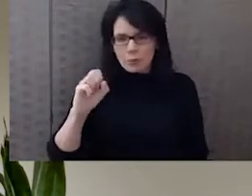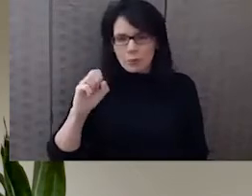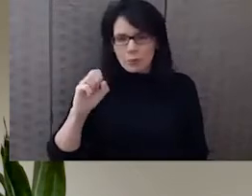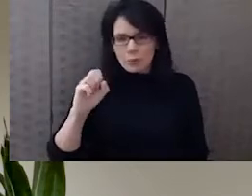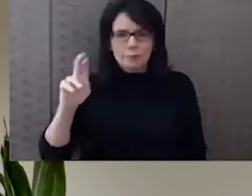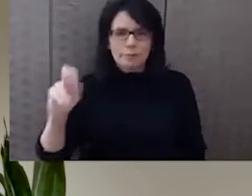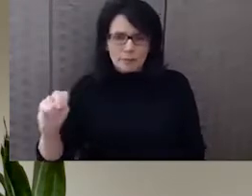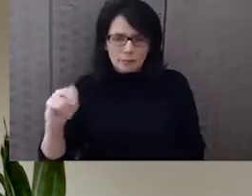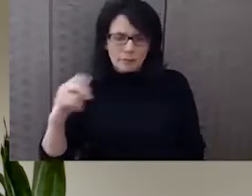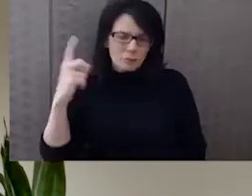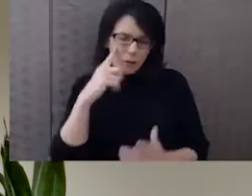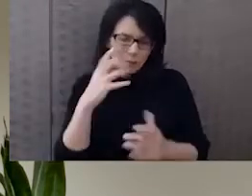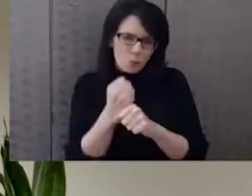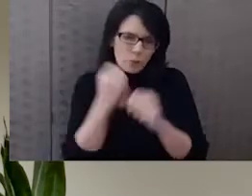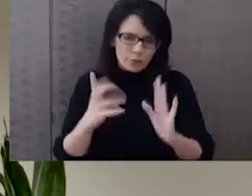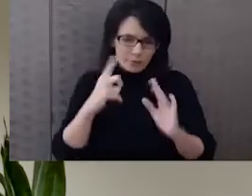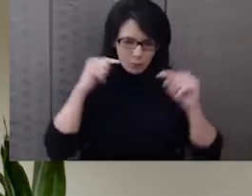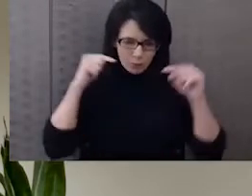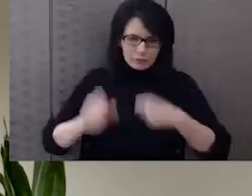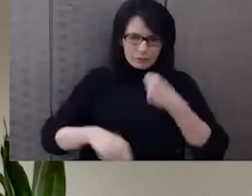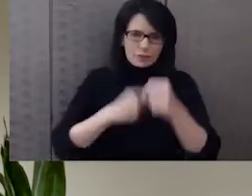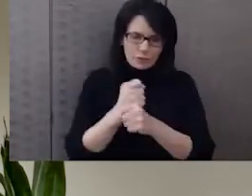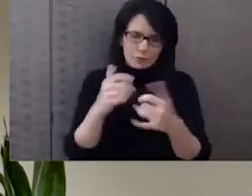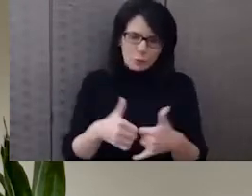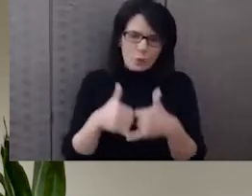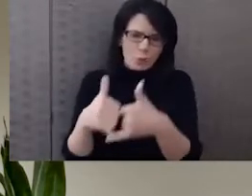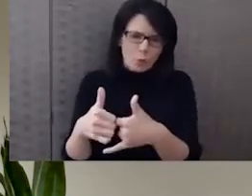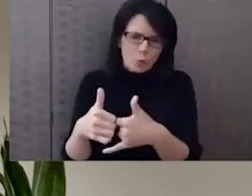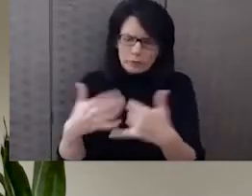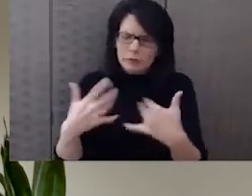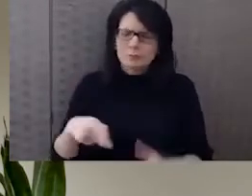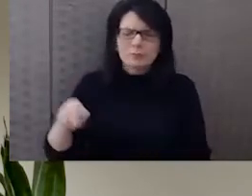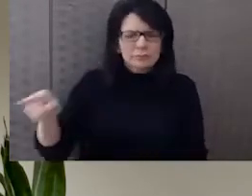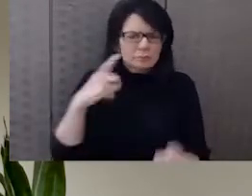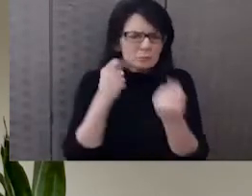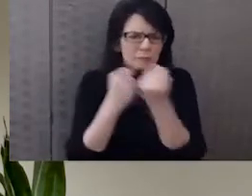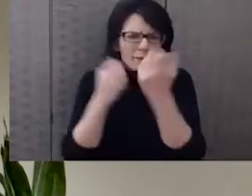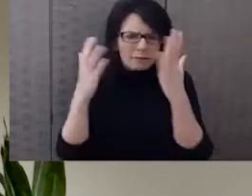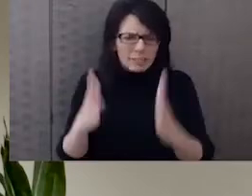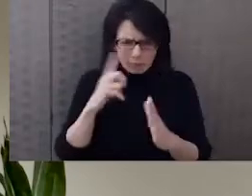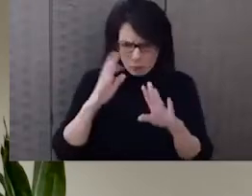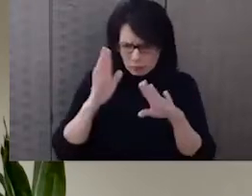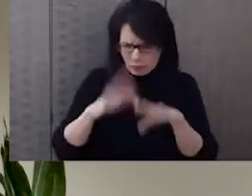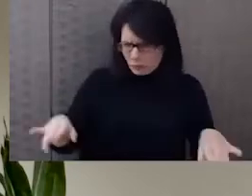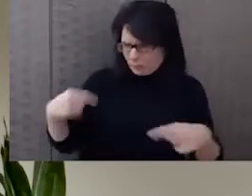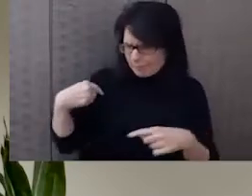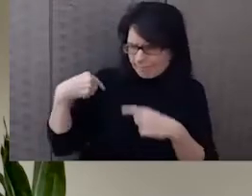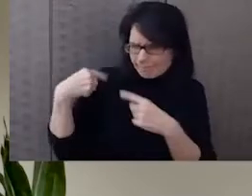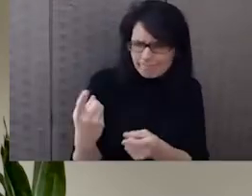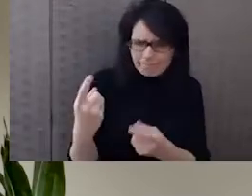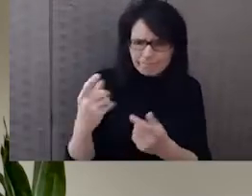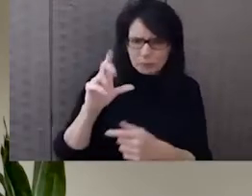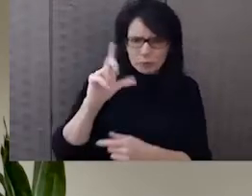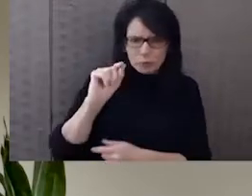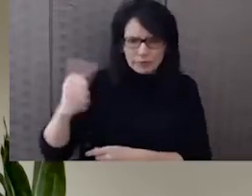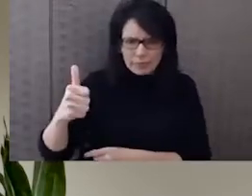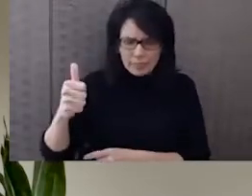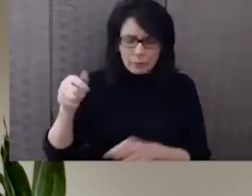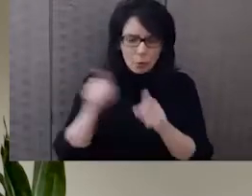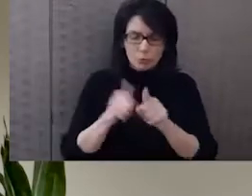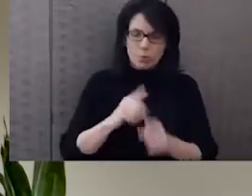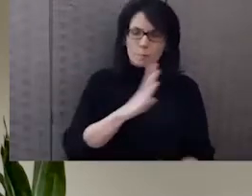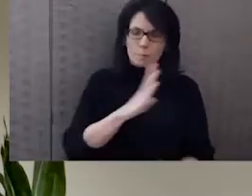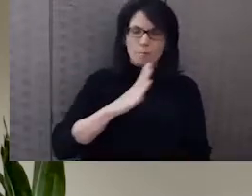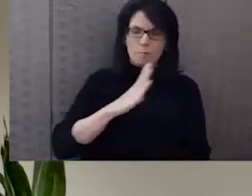Society Award. Eric joined the Advocates for Children Board in 2010 and has been our board president since 2013.